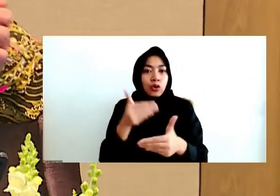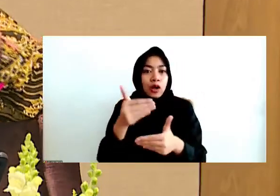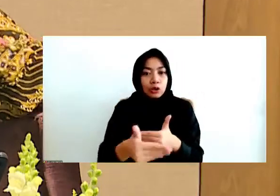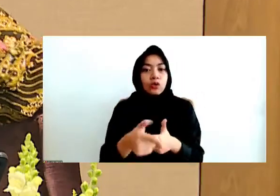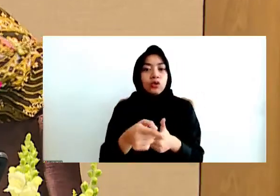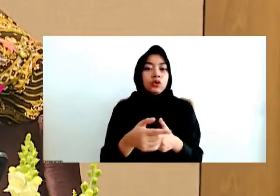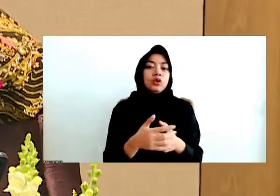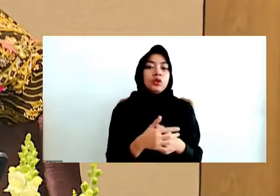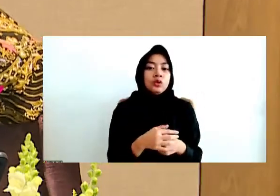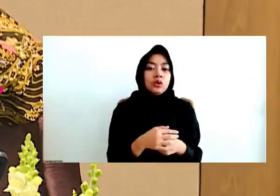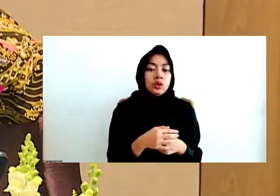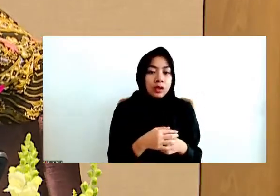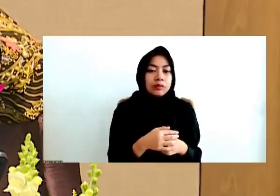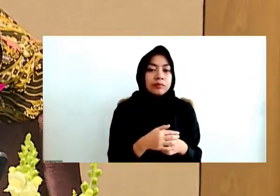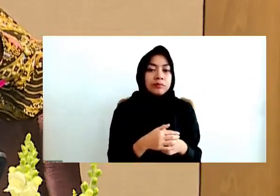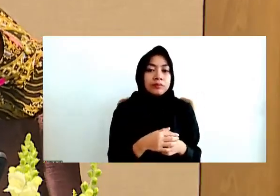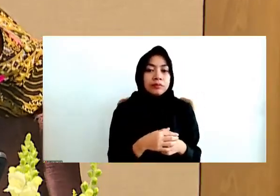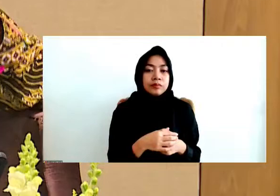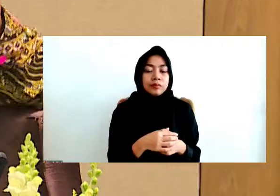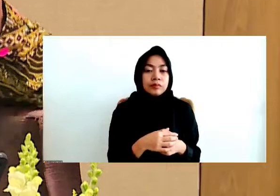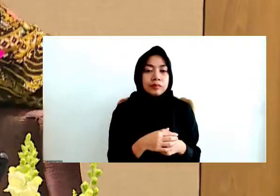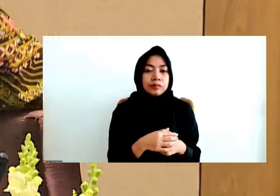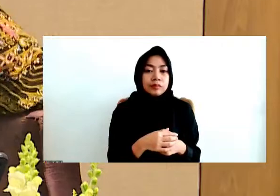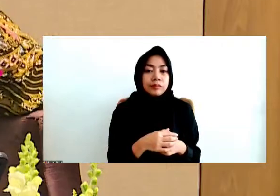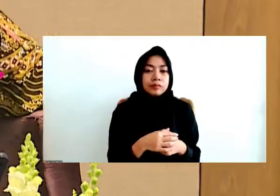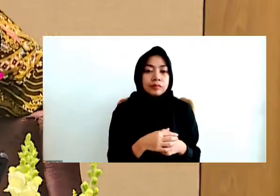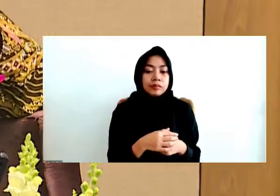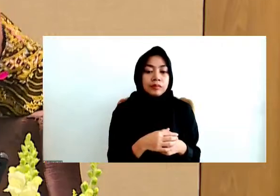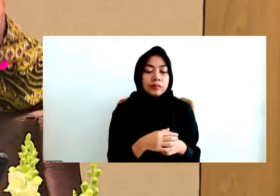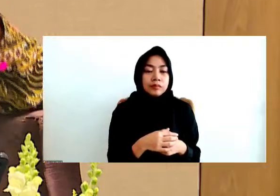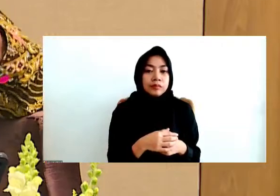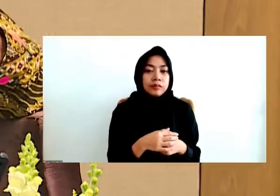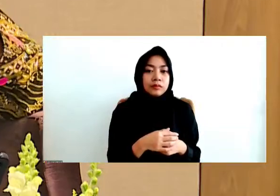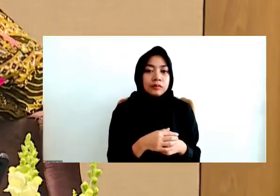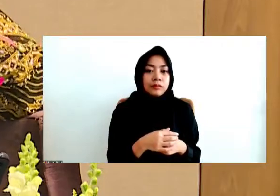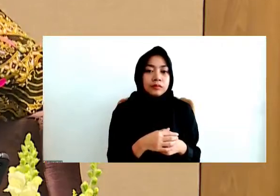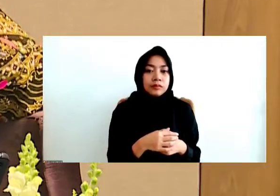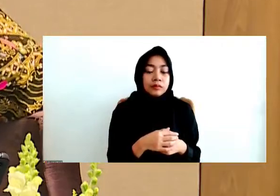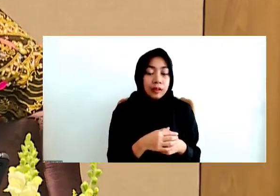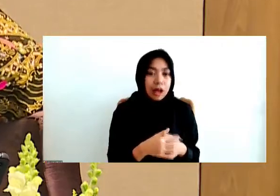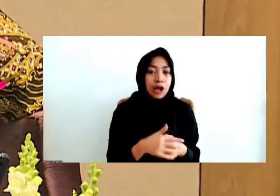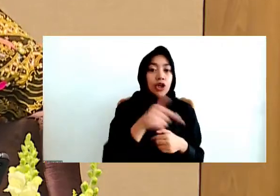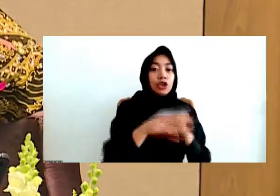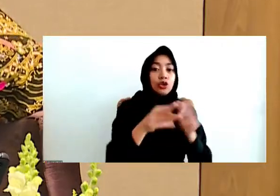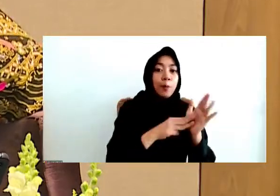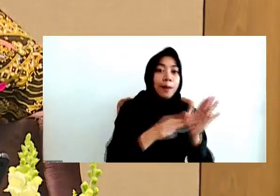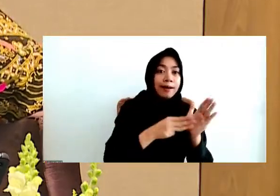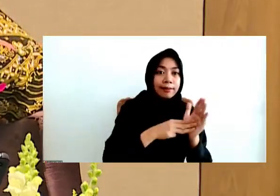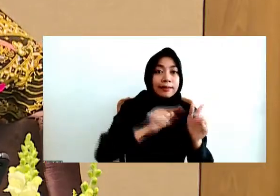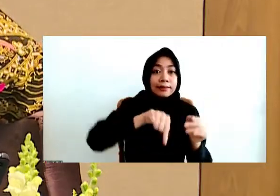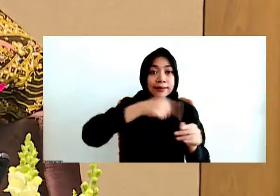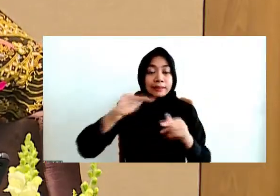March 2020, April 2020. So what the government did to respond the